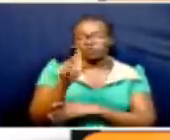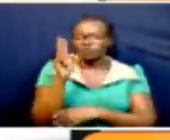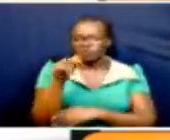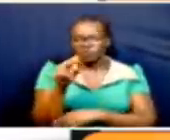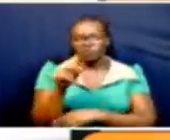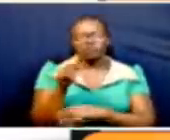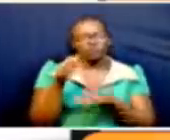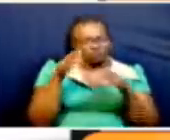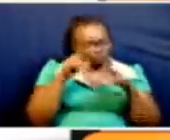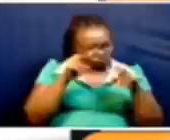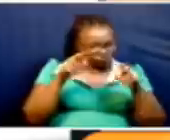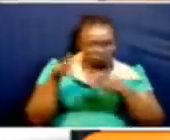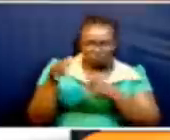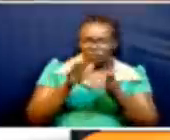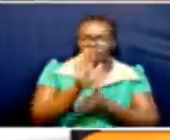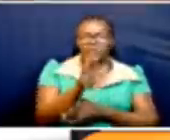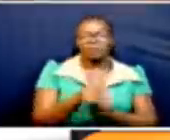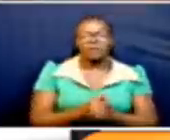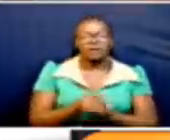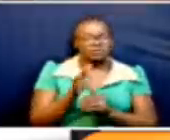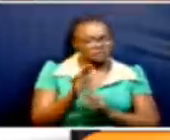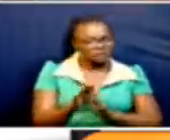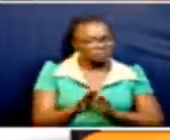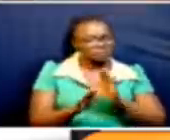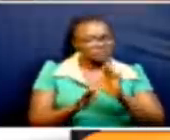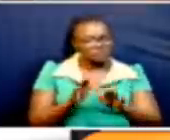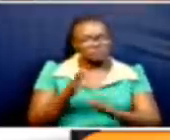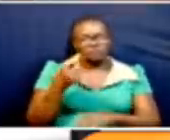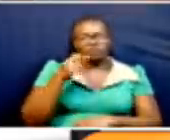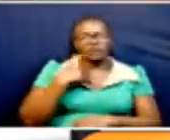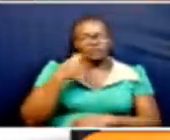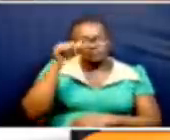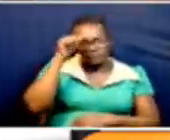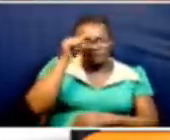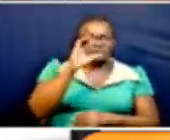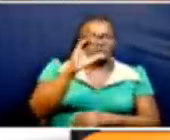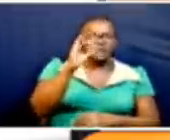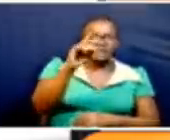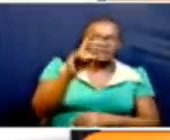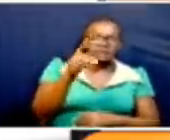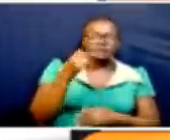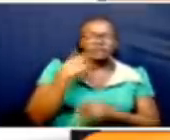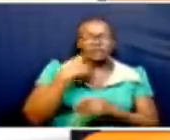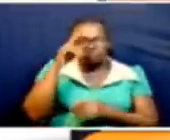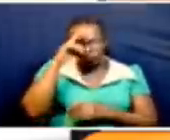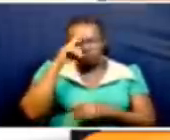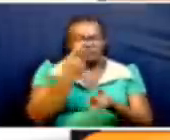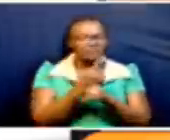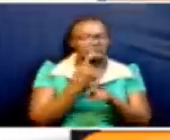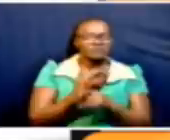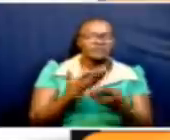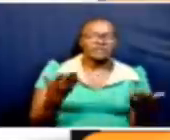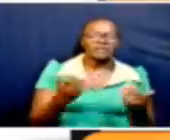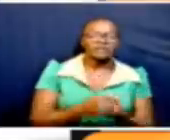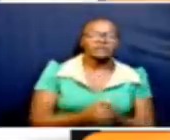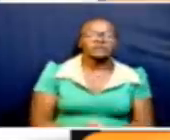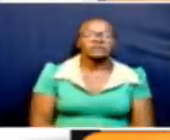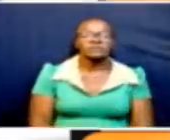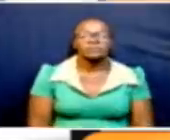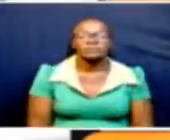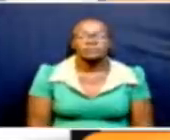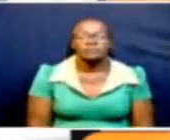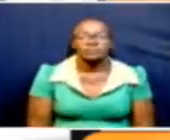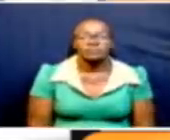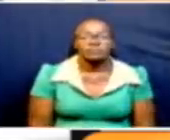means. Yeah. Pole too. We have intelligence, we have CID, we have police. And I'm sure he has the reports right now. We have the reports. The reports. Yeah, we